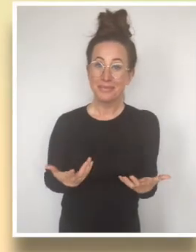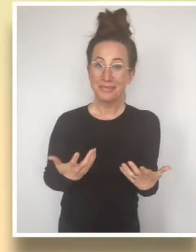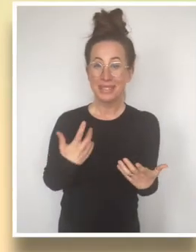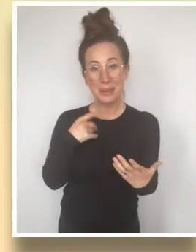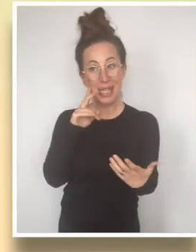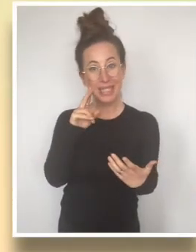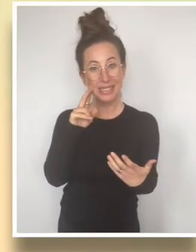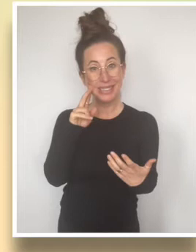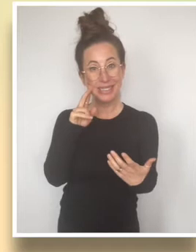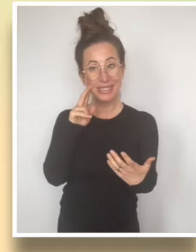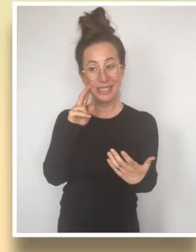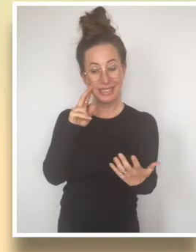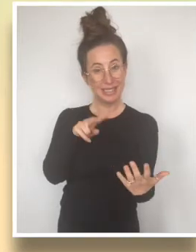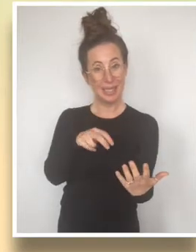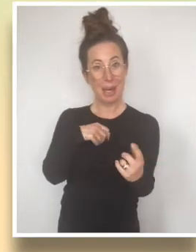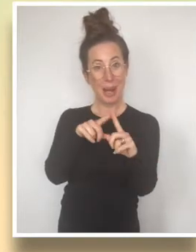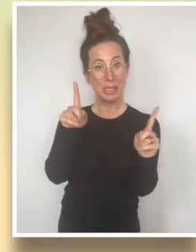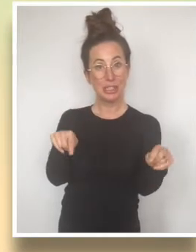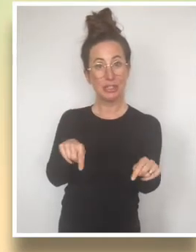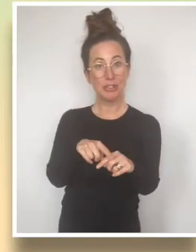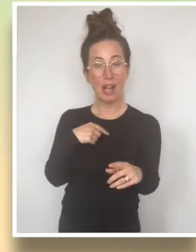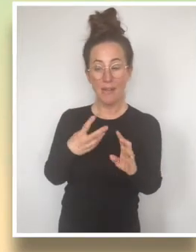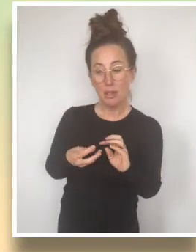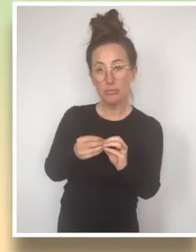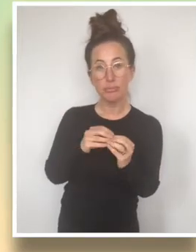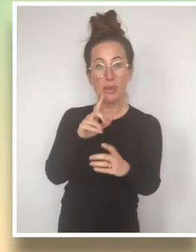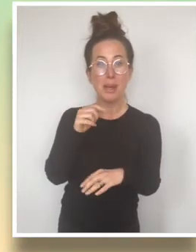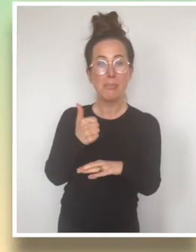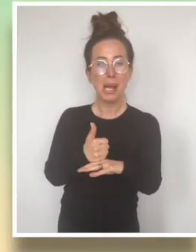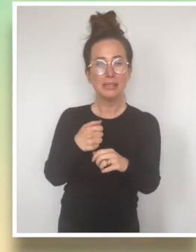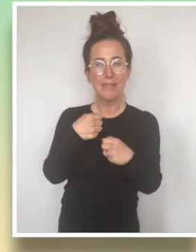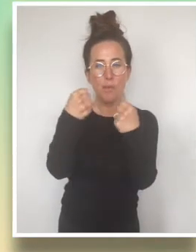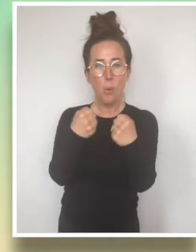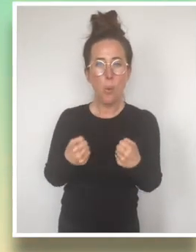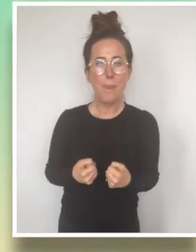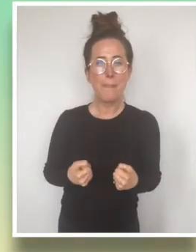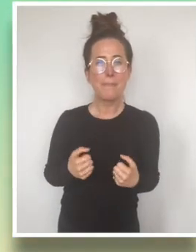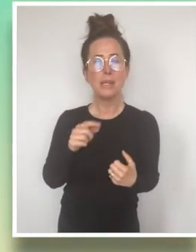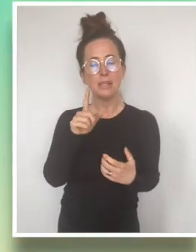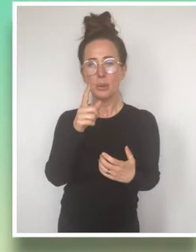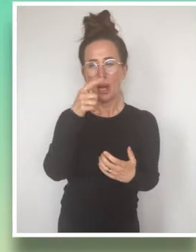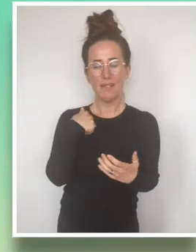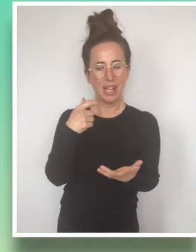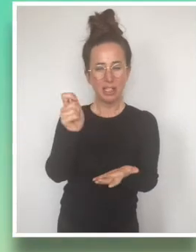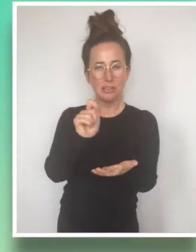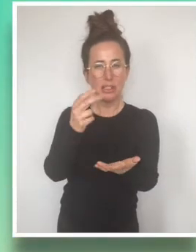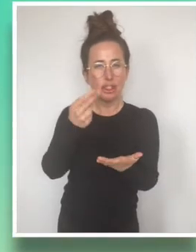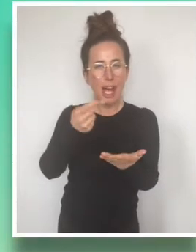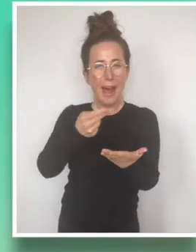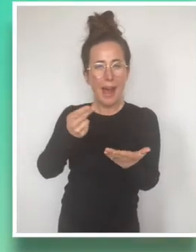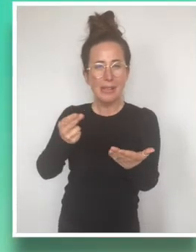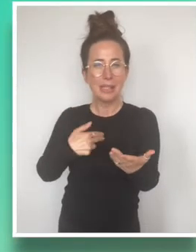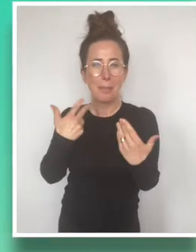So as you can see, I've got the basic form here and I've done a bit of shading. It's entirely up to you how much detail you want